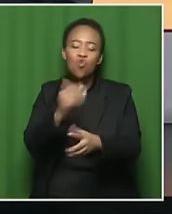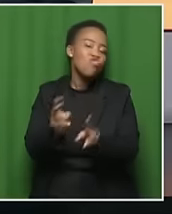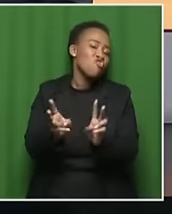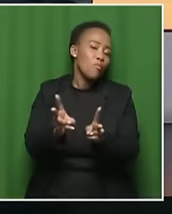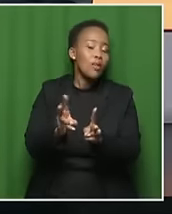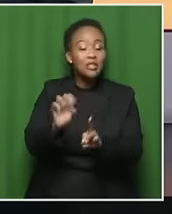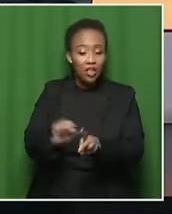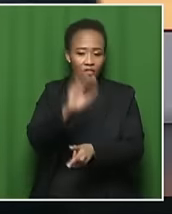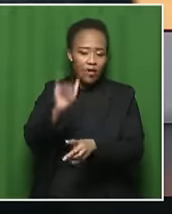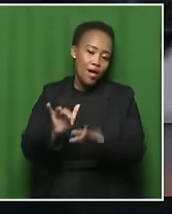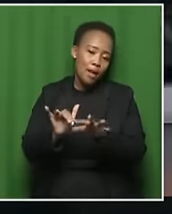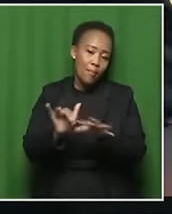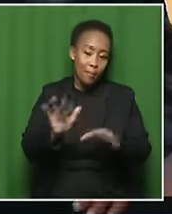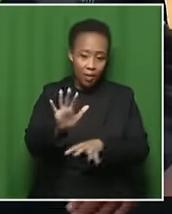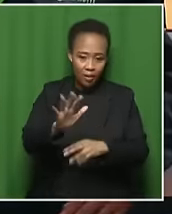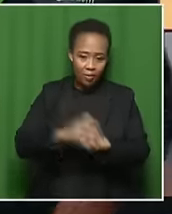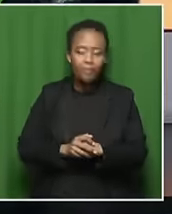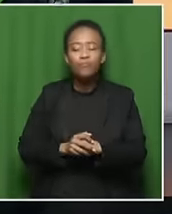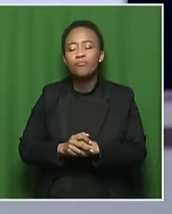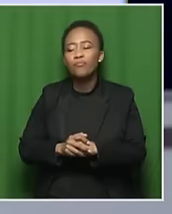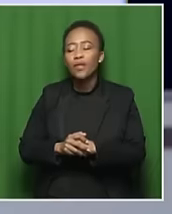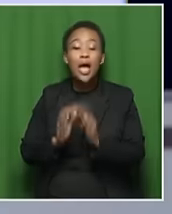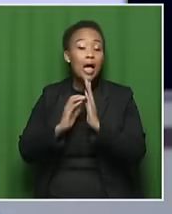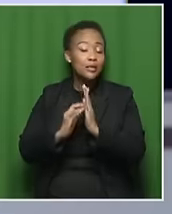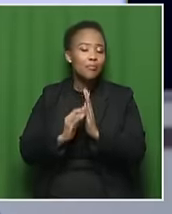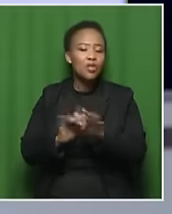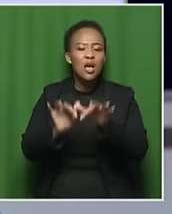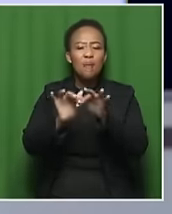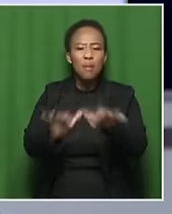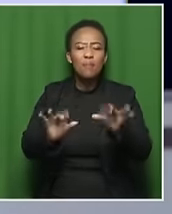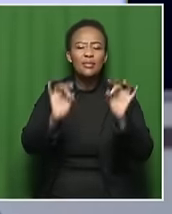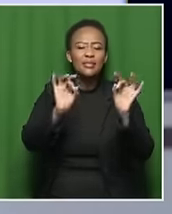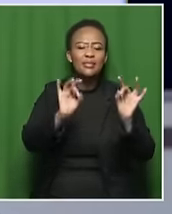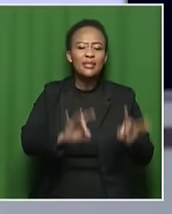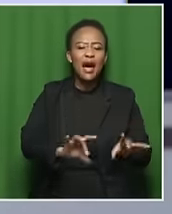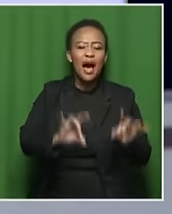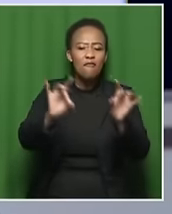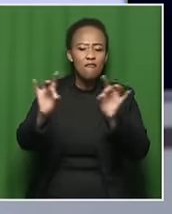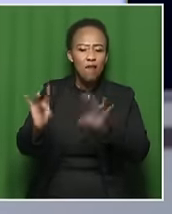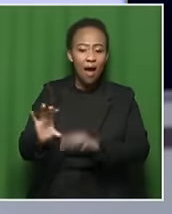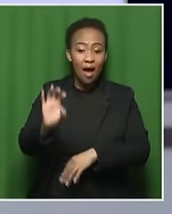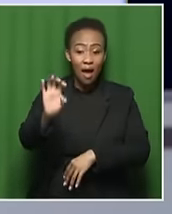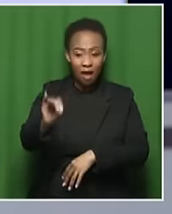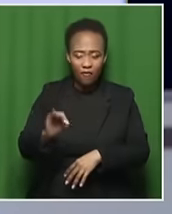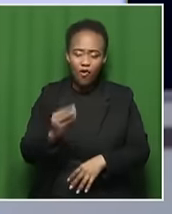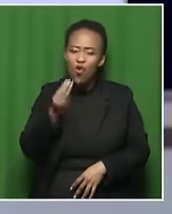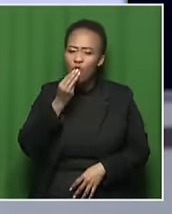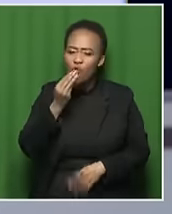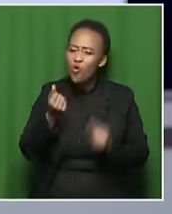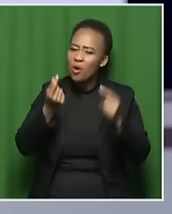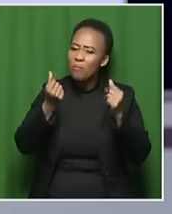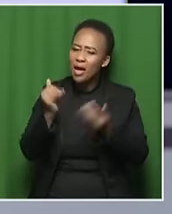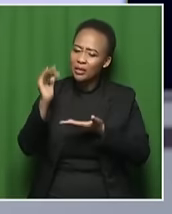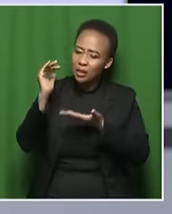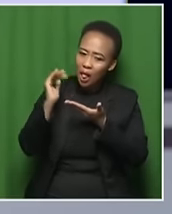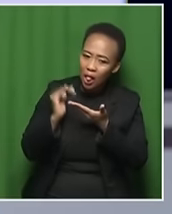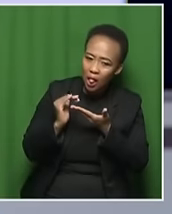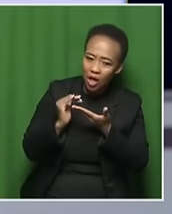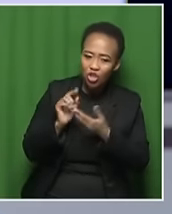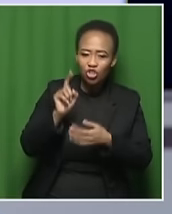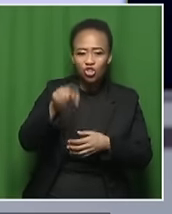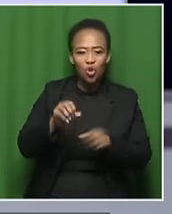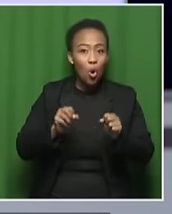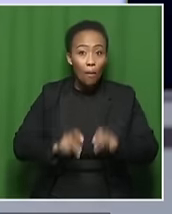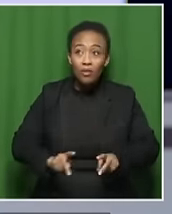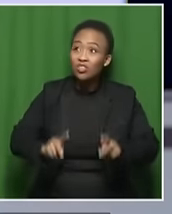to do, for example? People are suffering. We've got to get food prices down. You can have an opportunity fund. It's not going